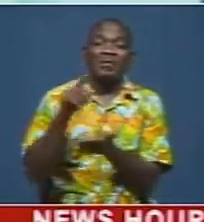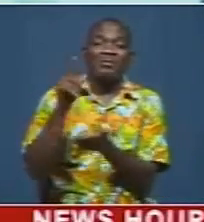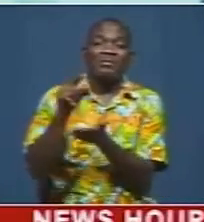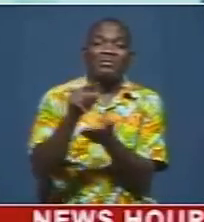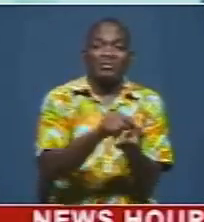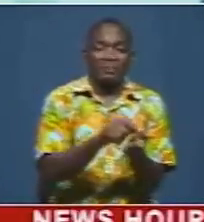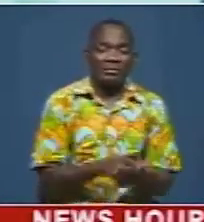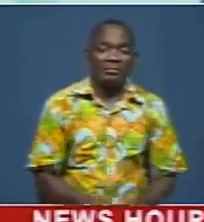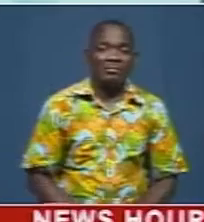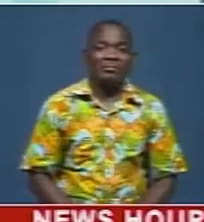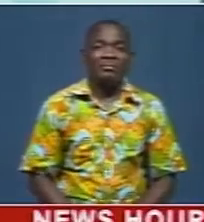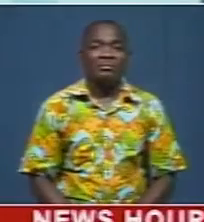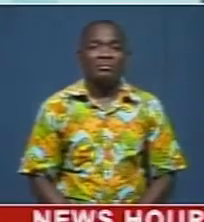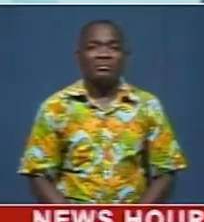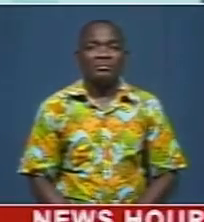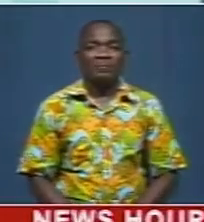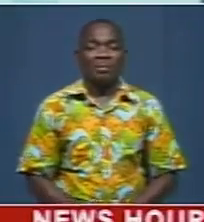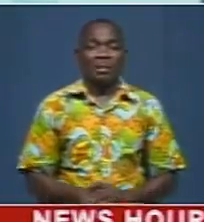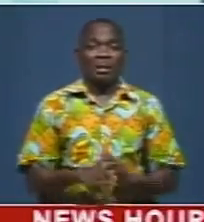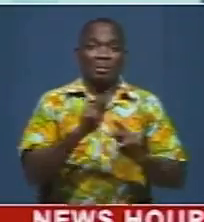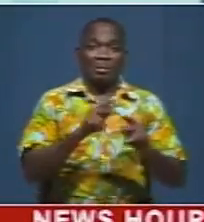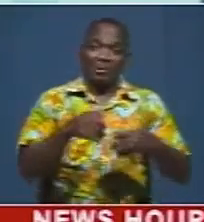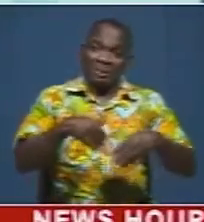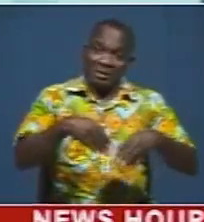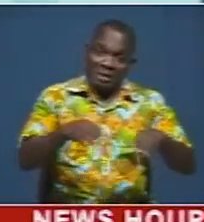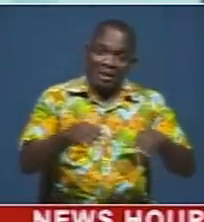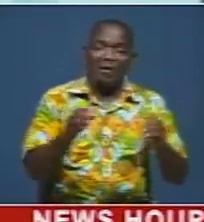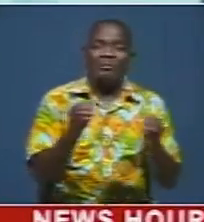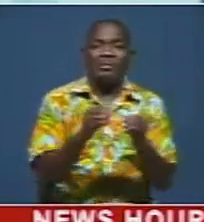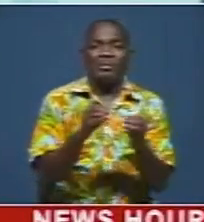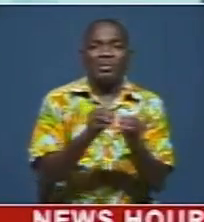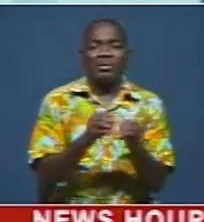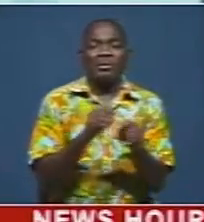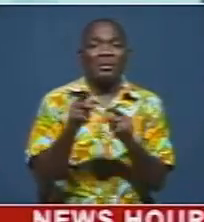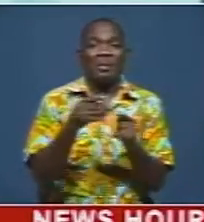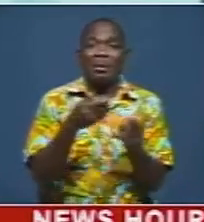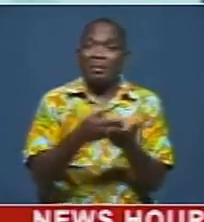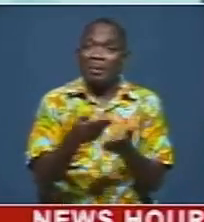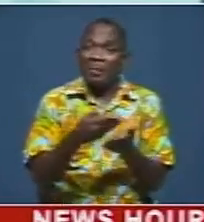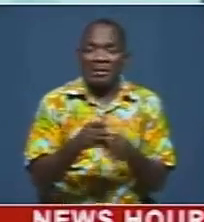we experienced. So people are selling more than those who intend buying.